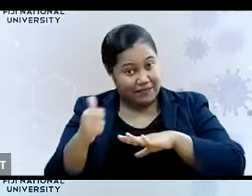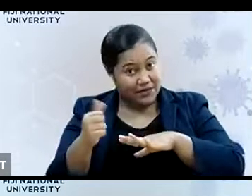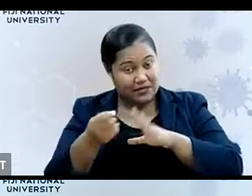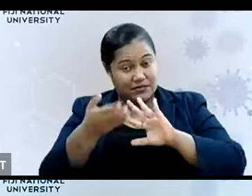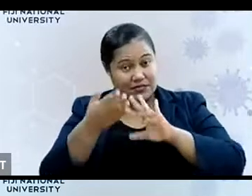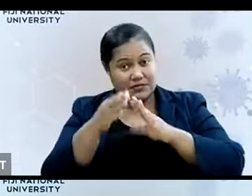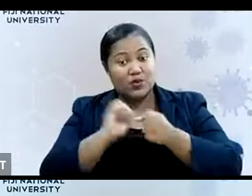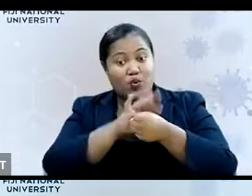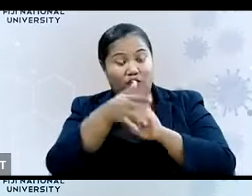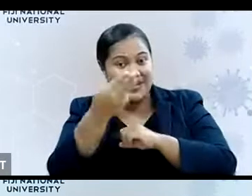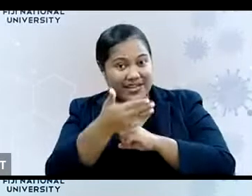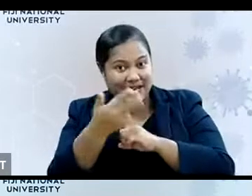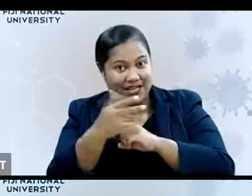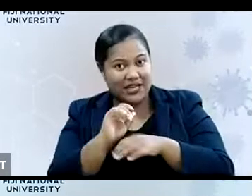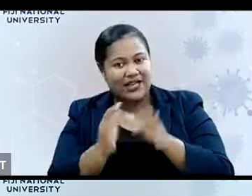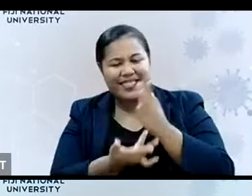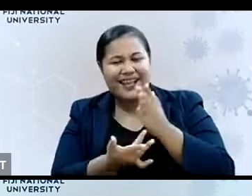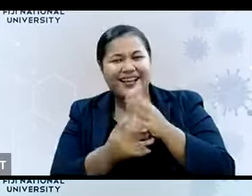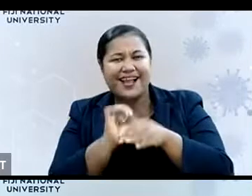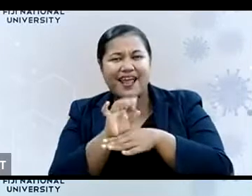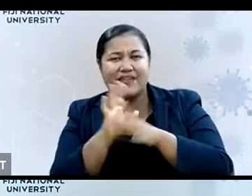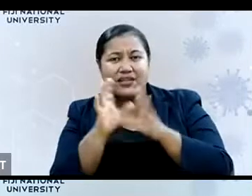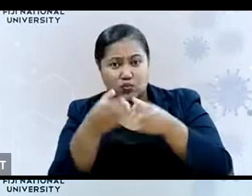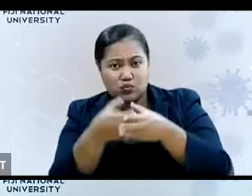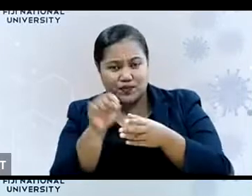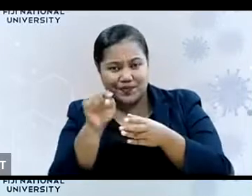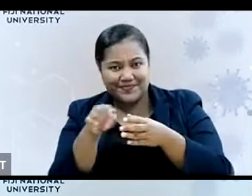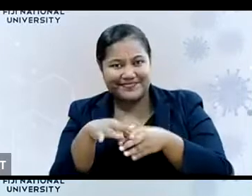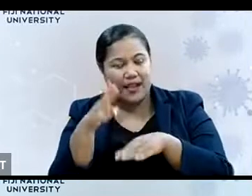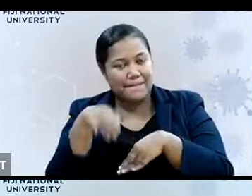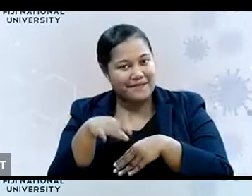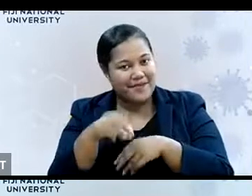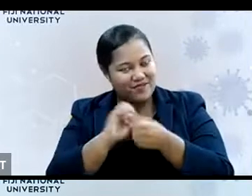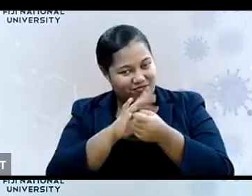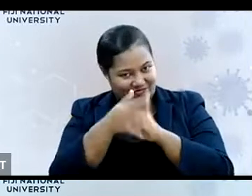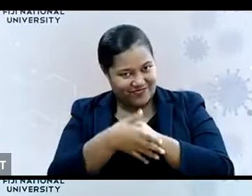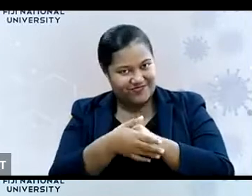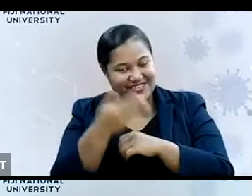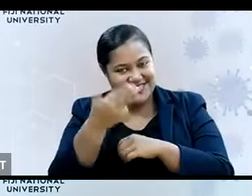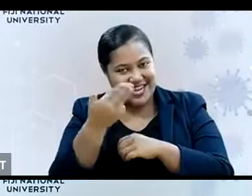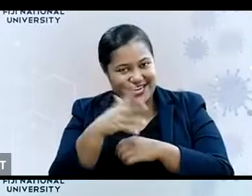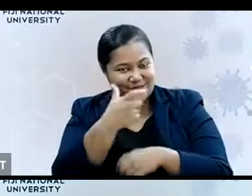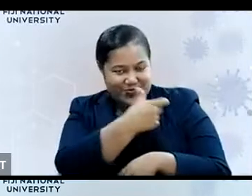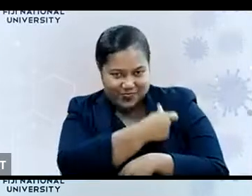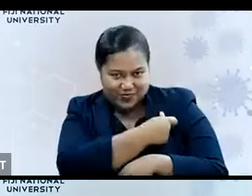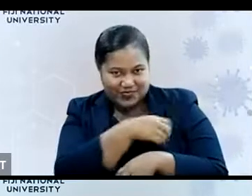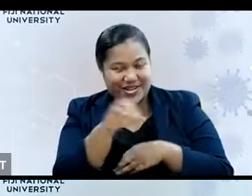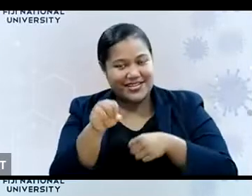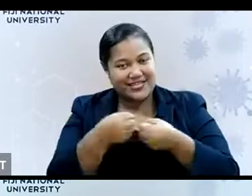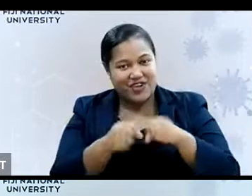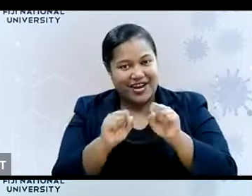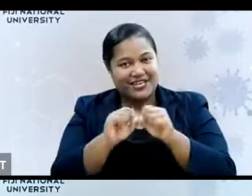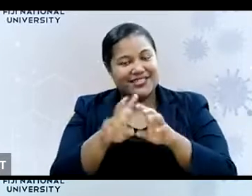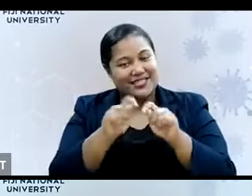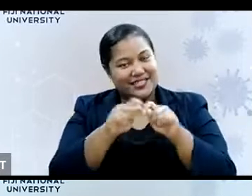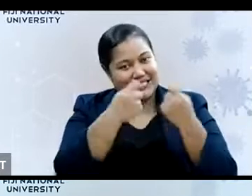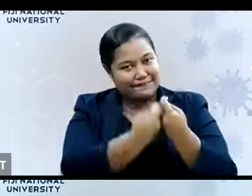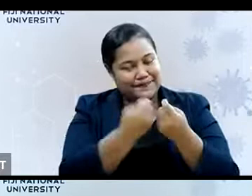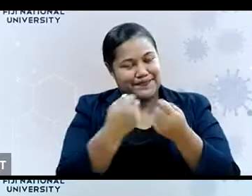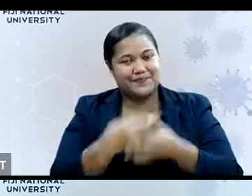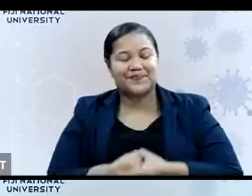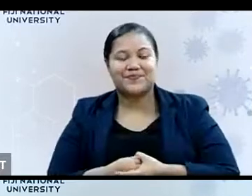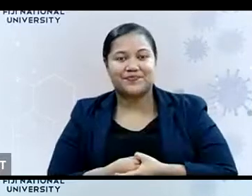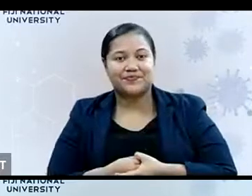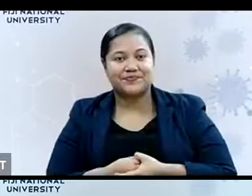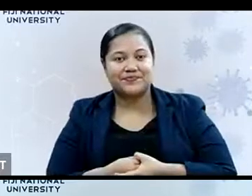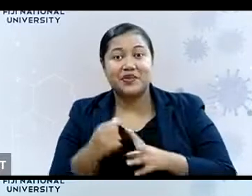and Technical Advisory Group, and was a member of the COVID-19 Vaccine Strategy Task Force. We also